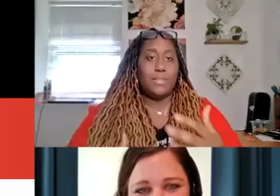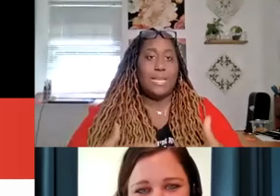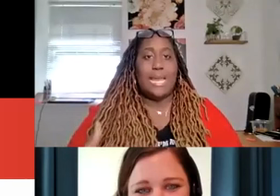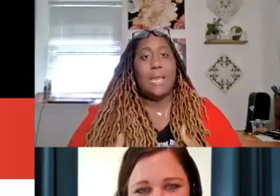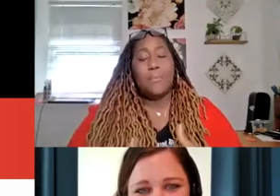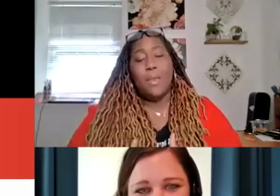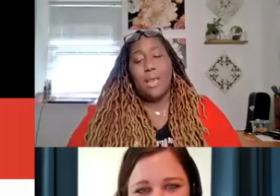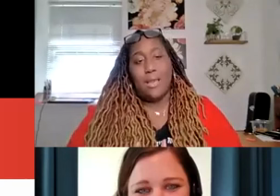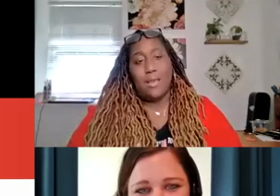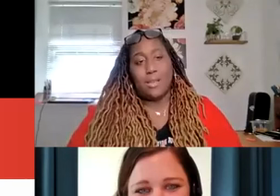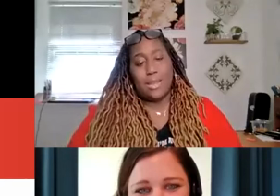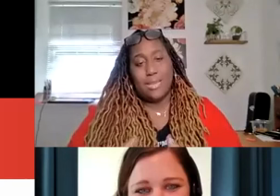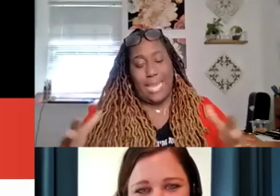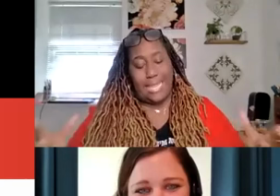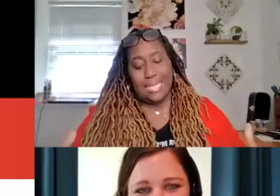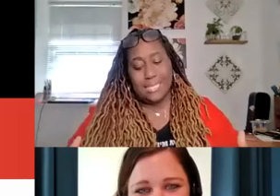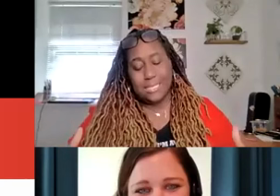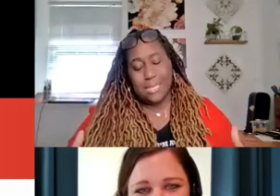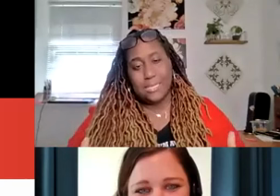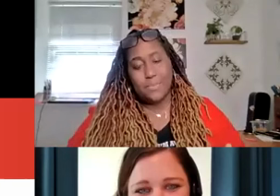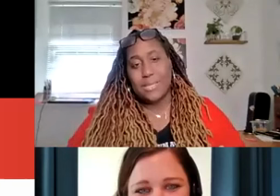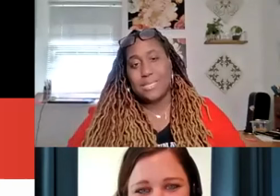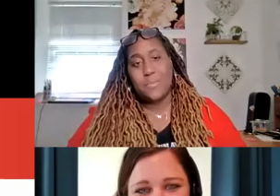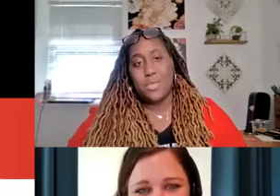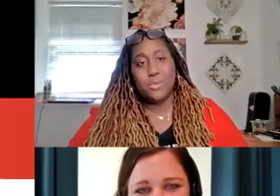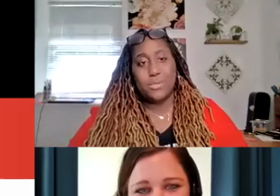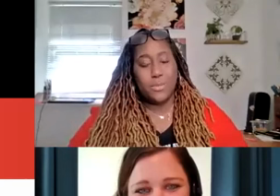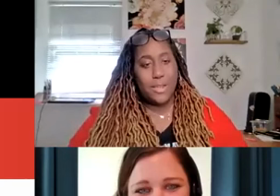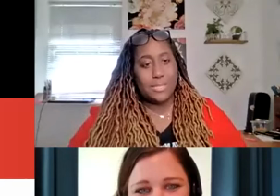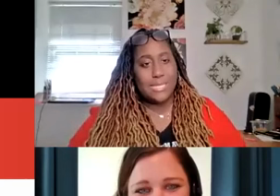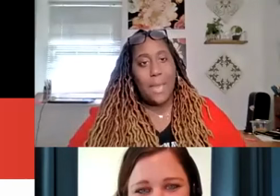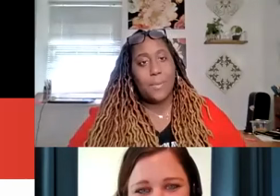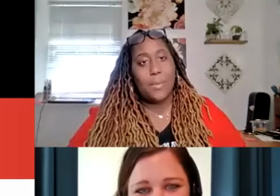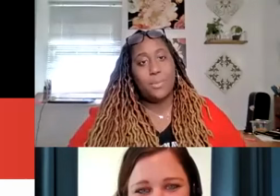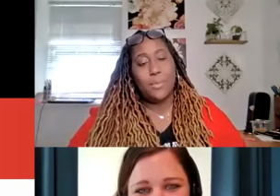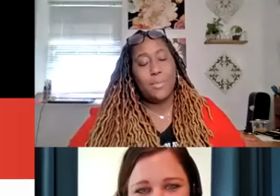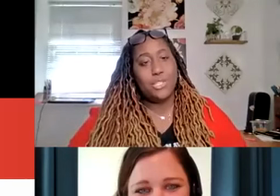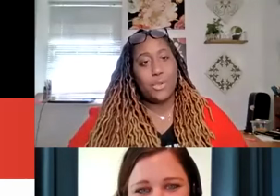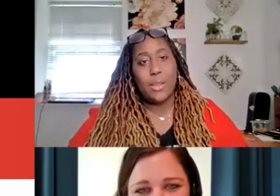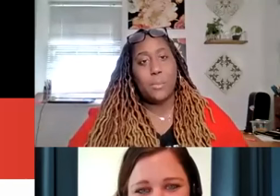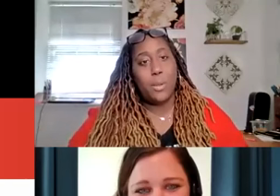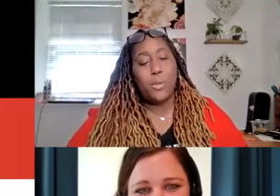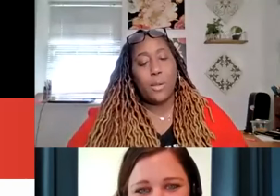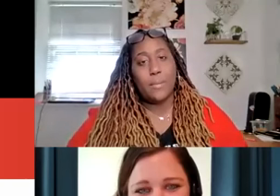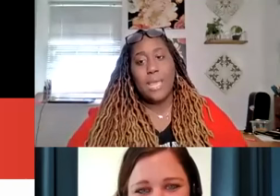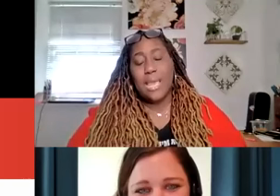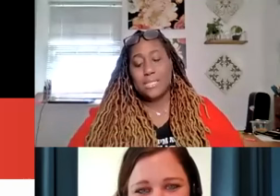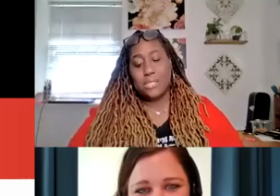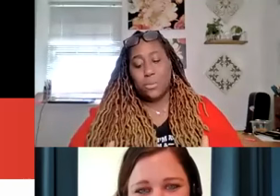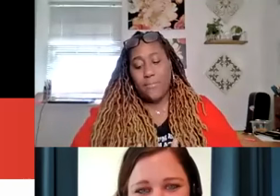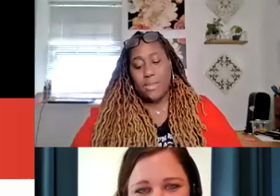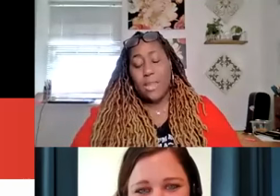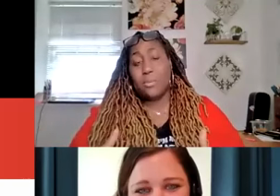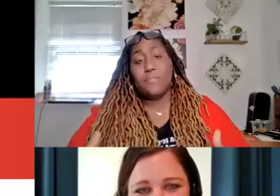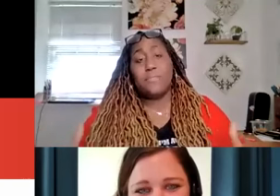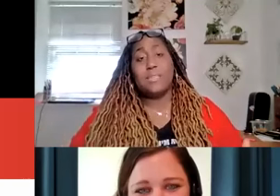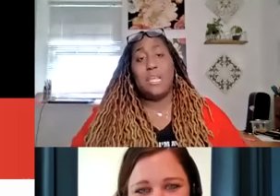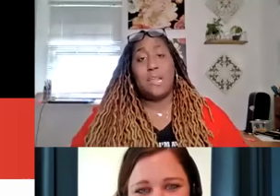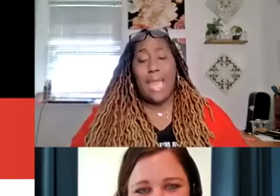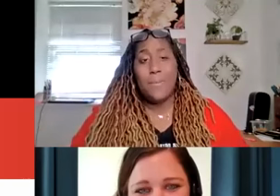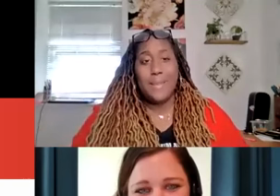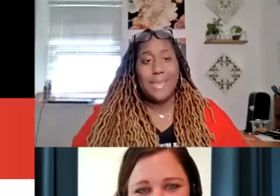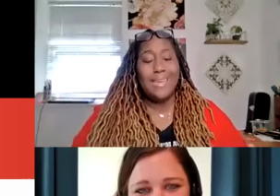laptops over that time are kind of in this space to be used with our SNAP employment and training program. And so we have a number